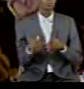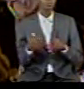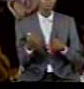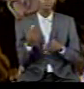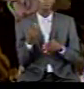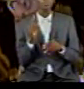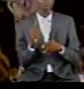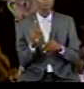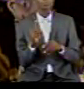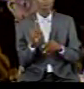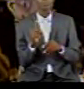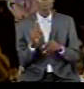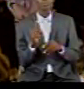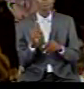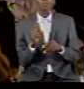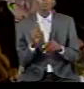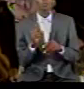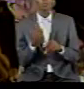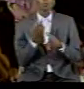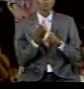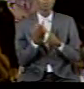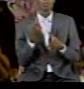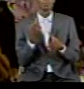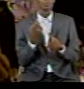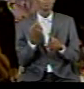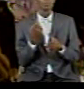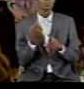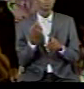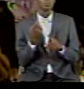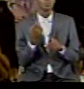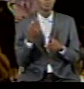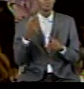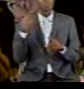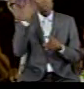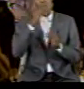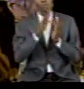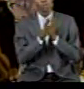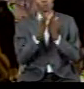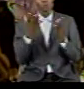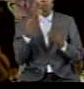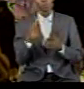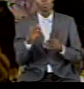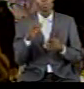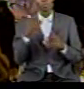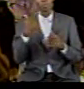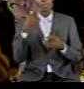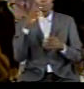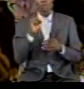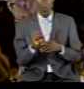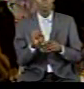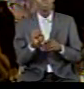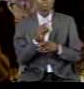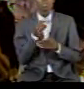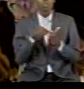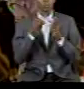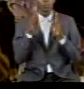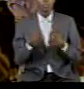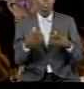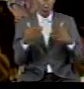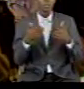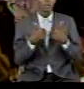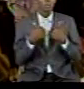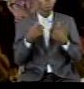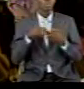This is coming from Zach Momo from the GS official Facebook page. This person has been having multiple troubles in the body,